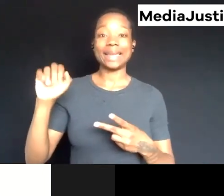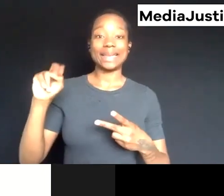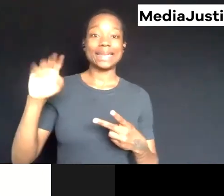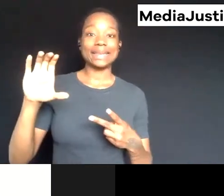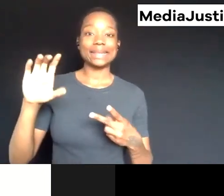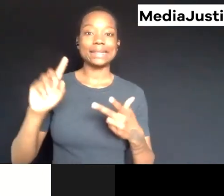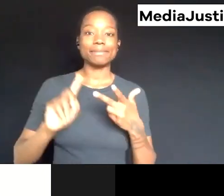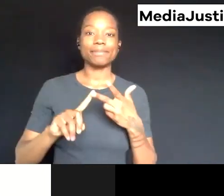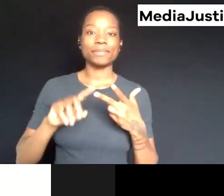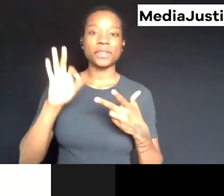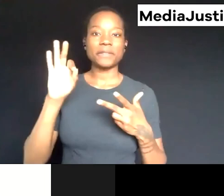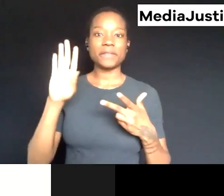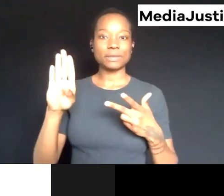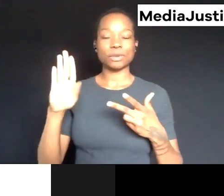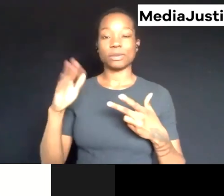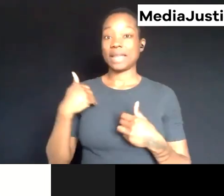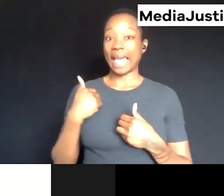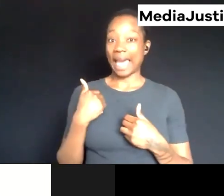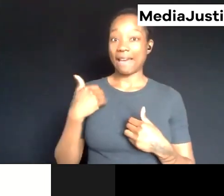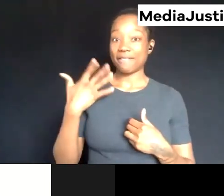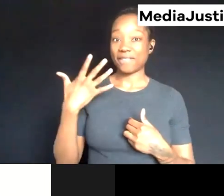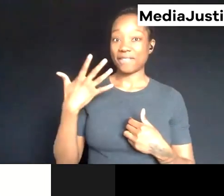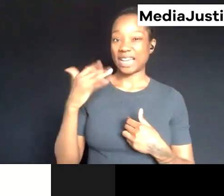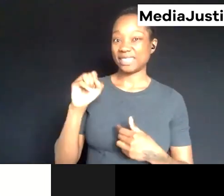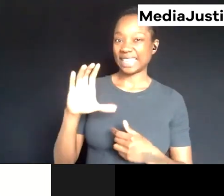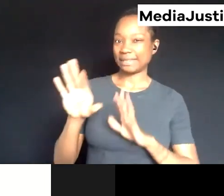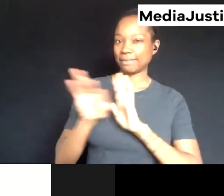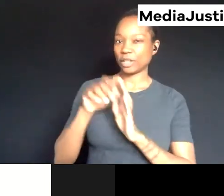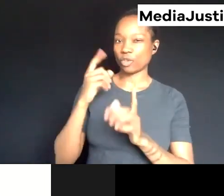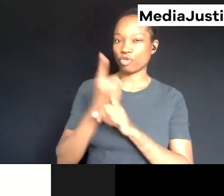5 seconds. Pick the correct answer. Here we go.